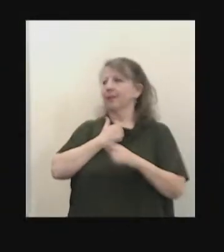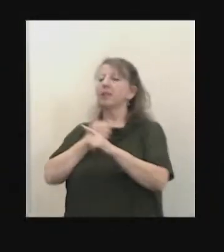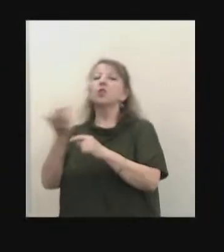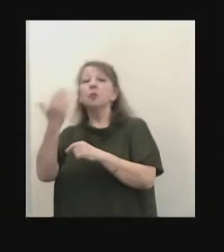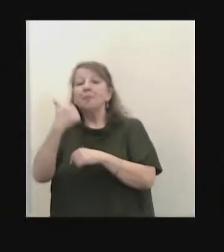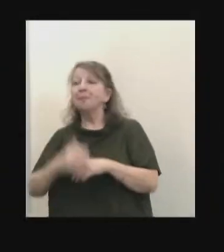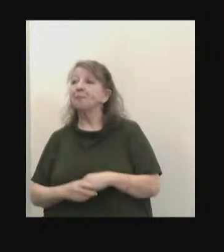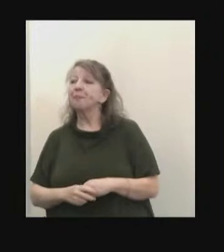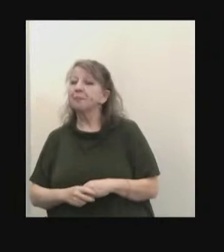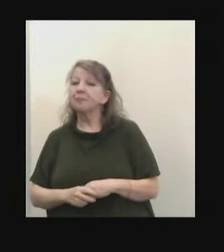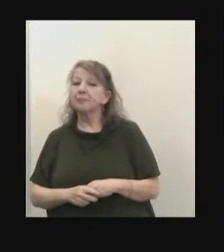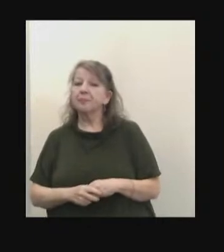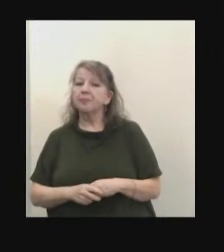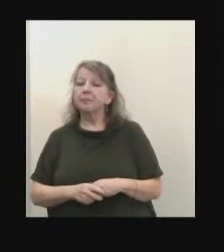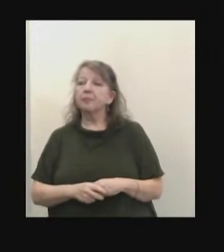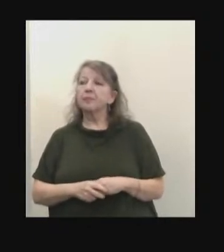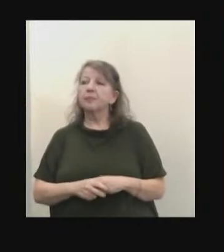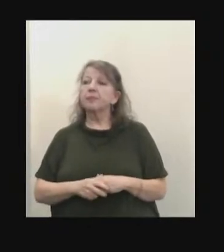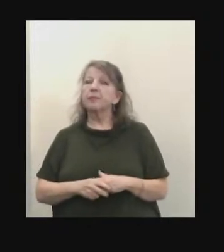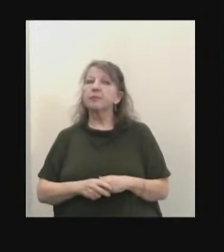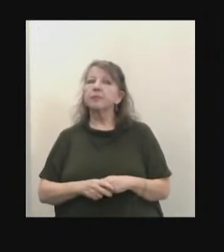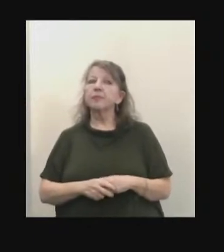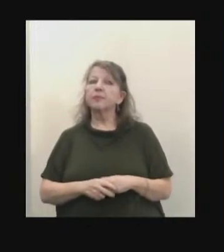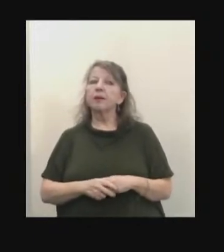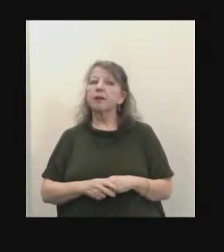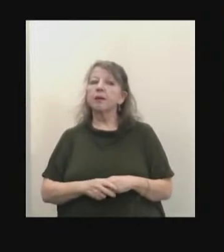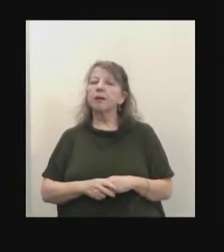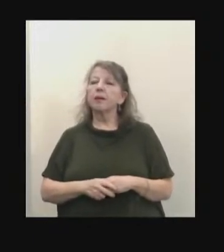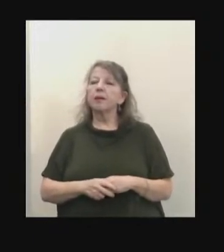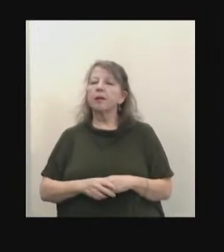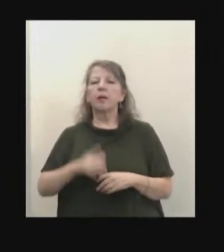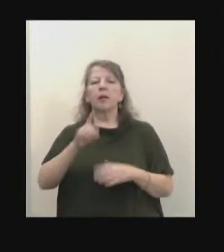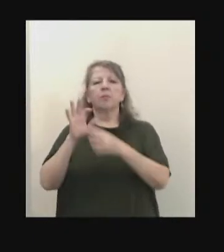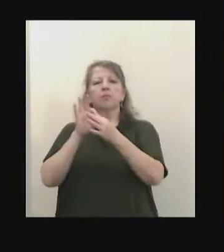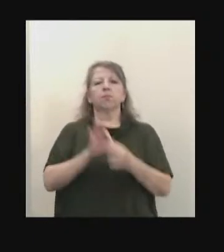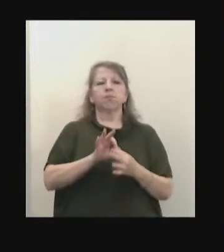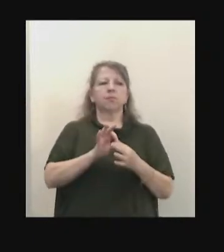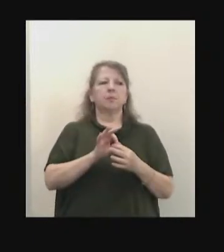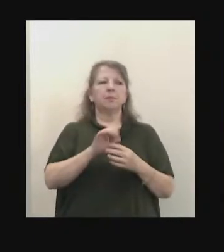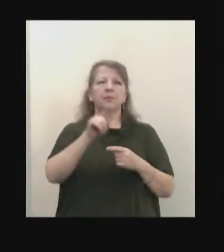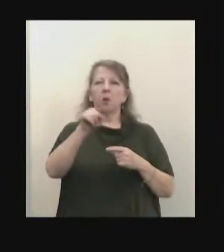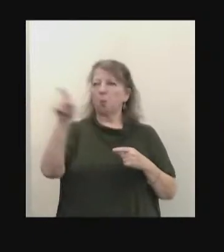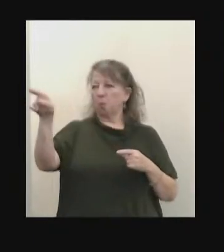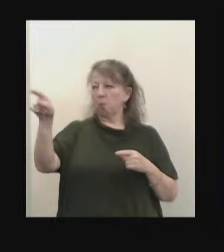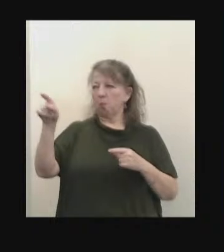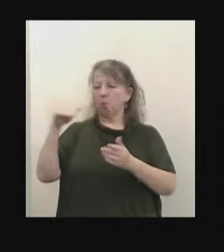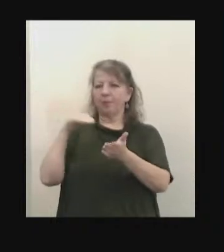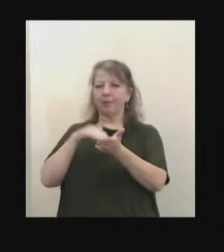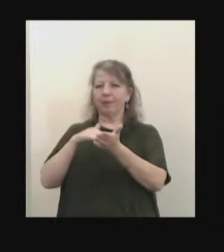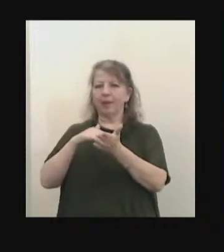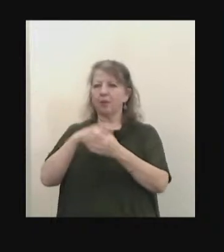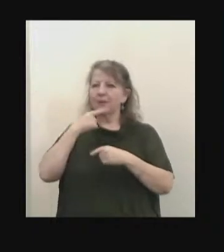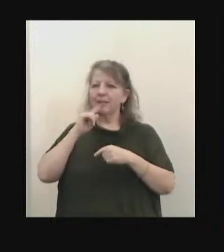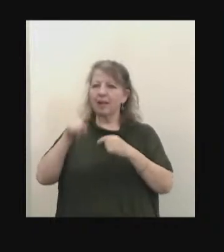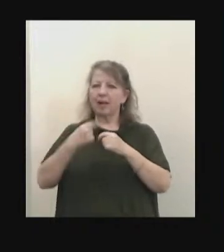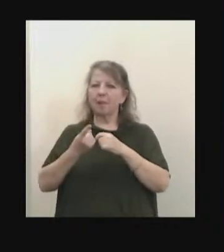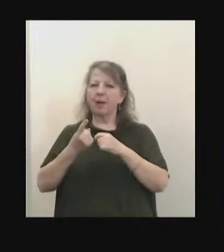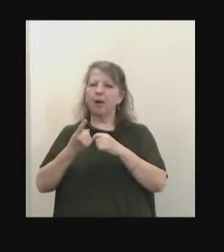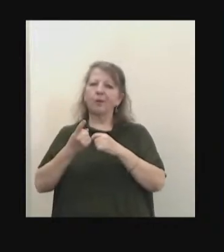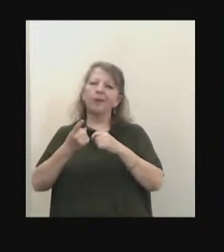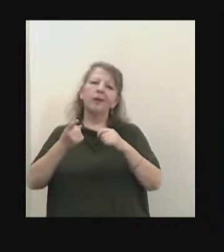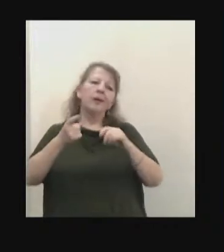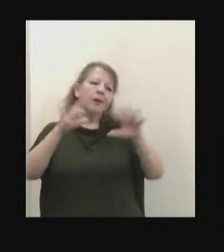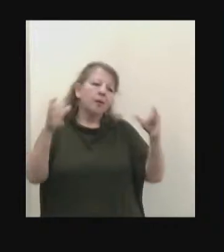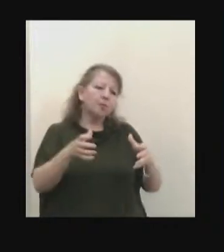ahead. Sorry. In regard to what Dr. Burstein said about rescheduling holiday gatherings, does